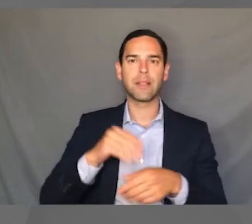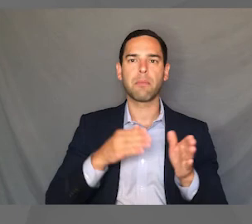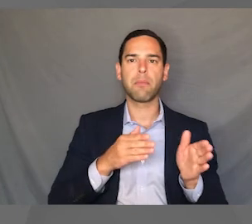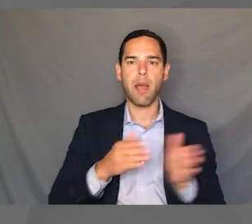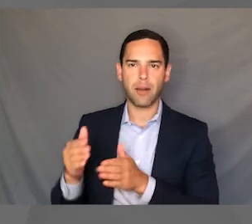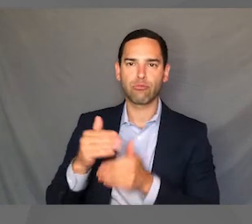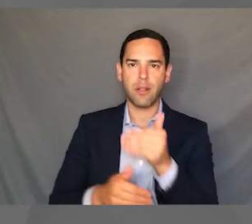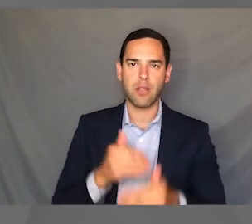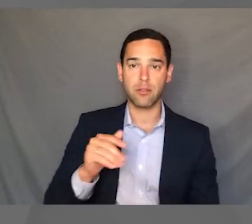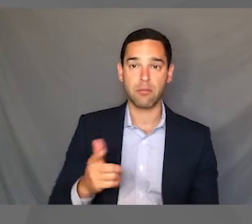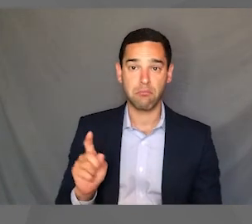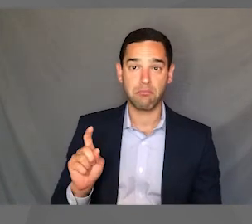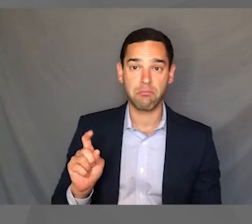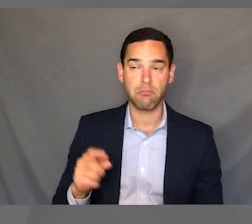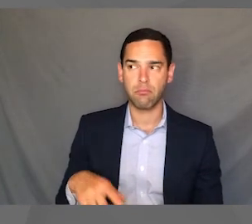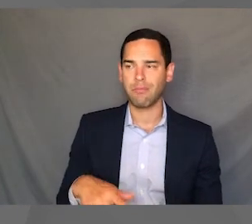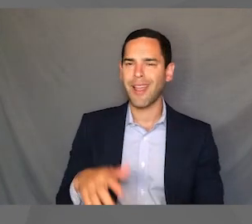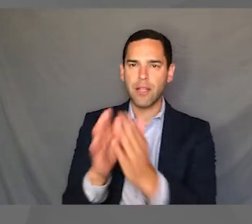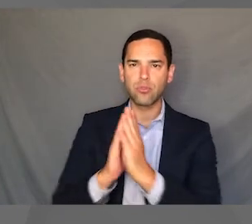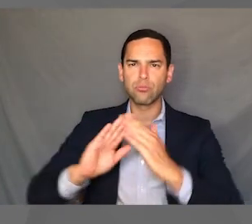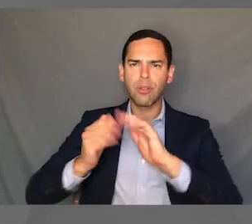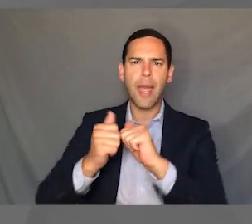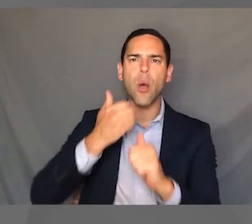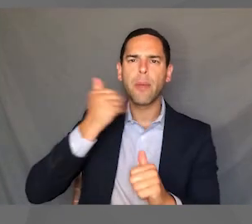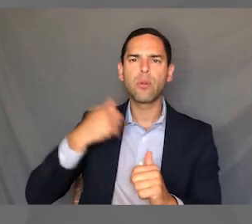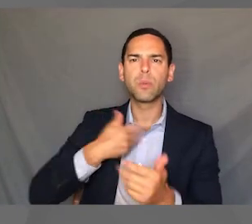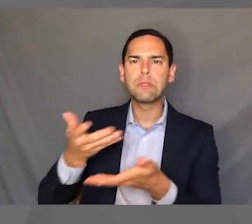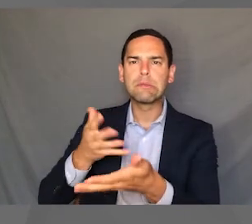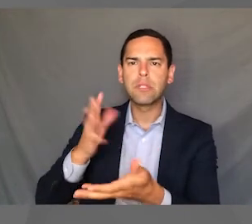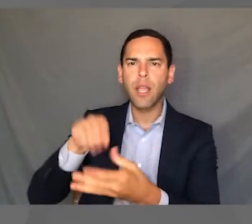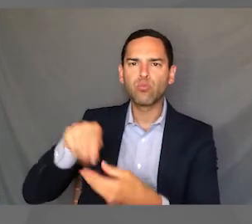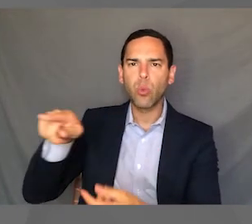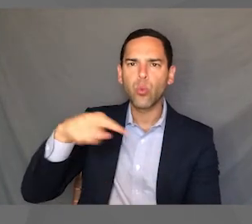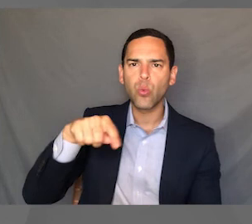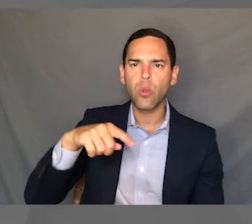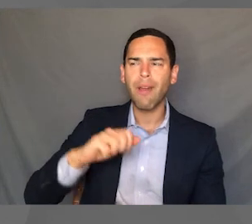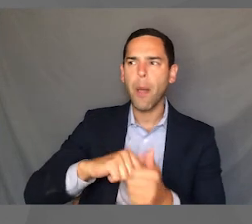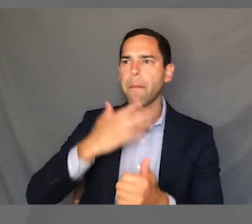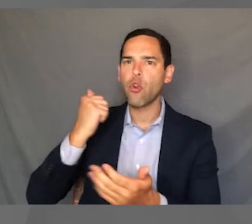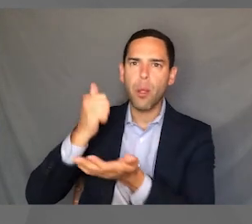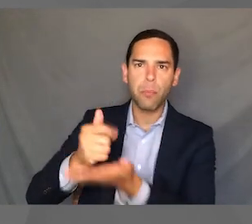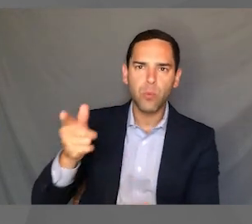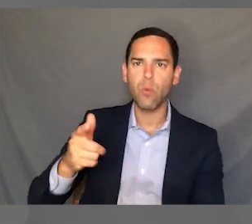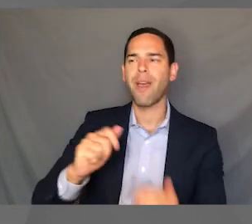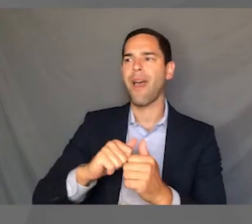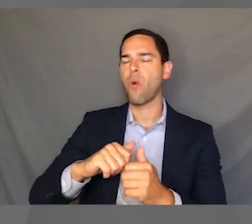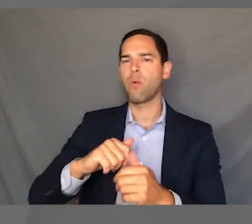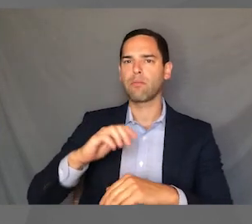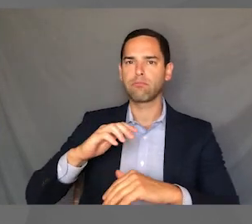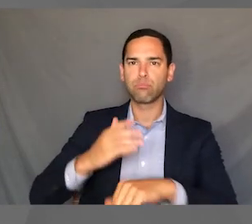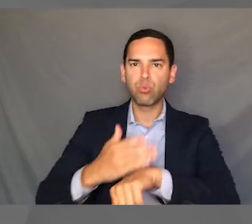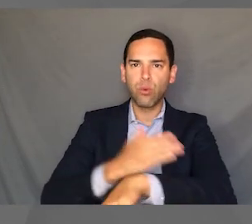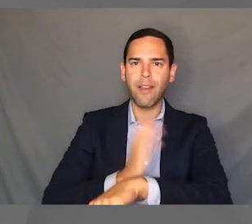how can we better engage with you? How can we better help you? How can we make our environment better for you to get your job